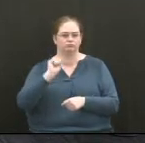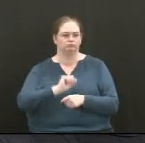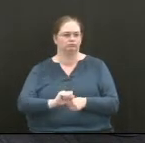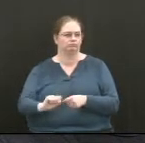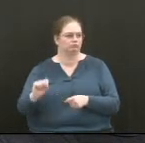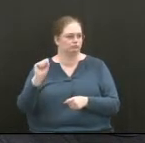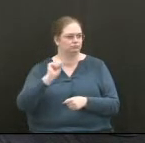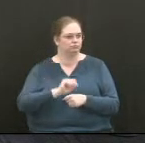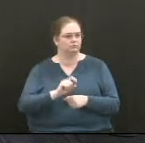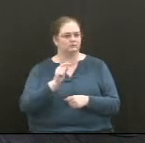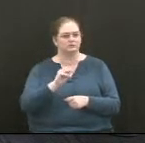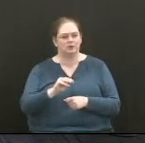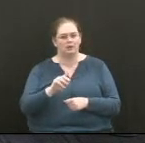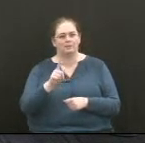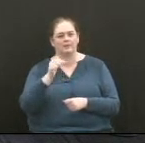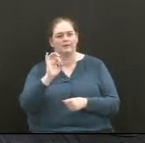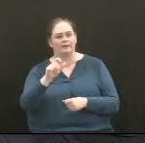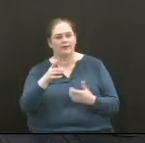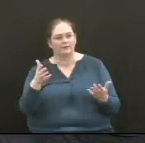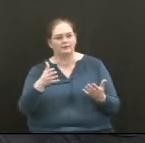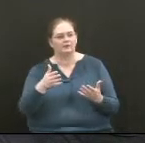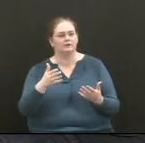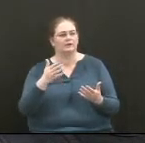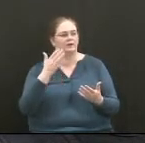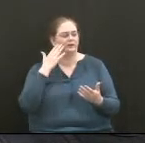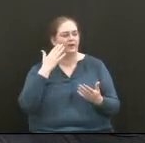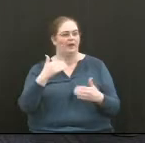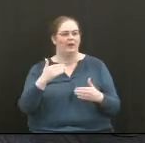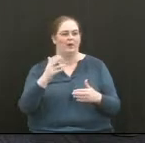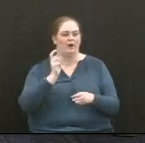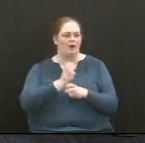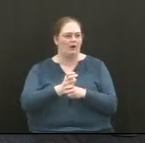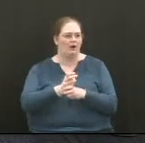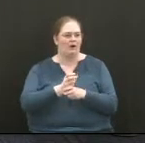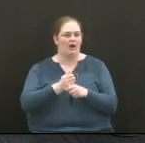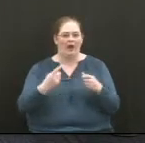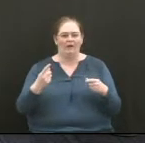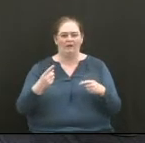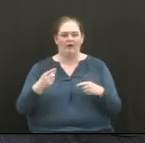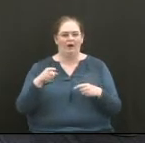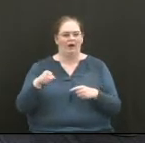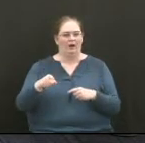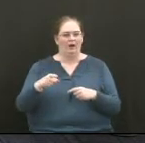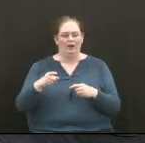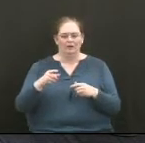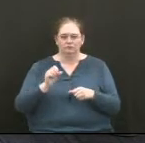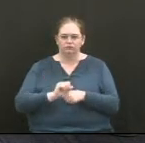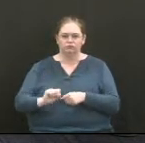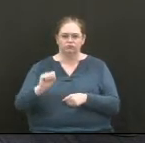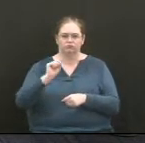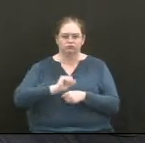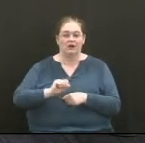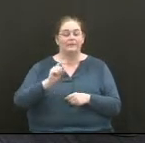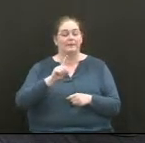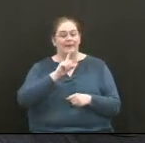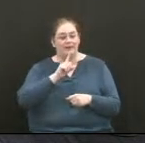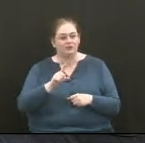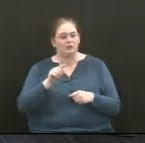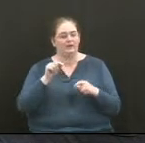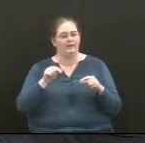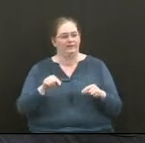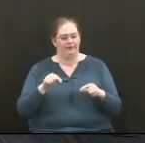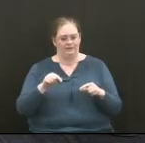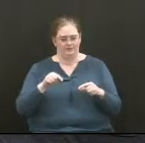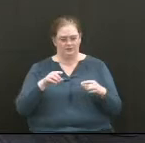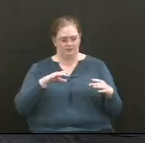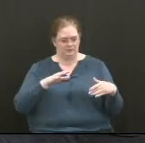Tom and Gail, who's here, and they know how hard everybody down there is working to make sure this comes off